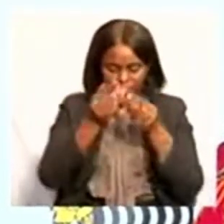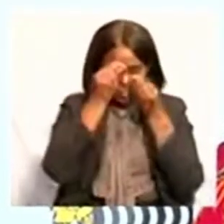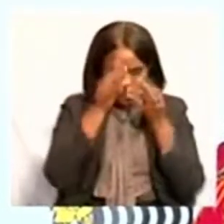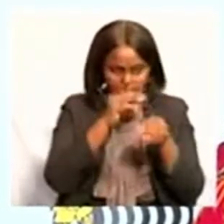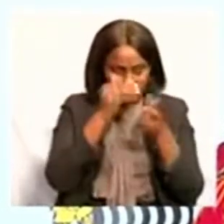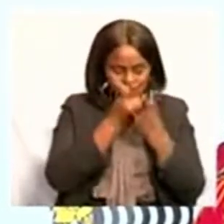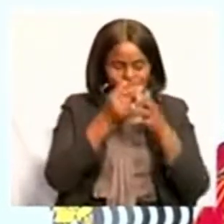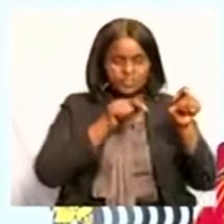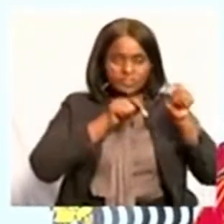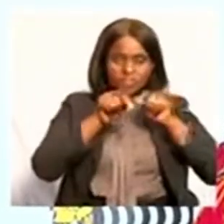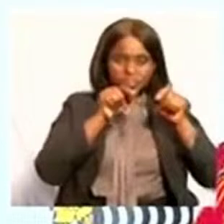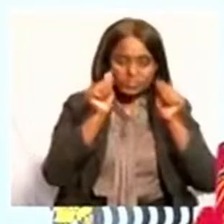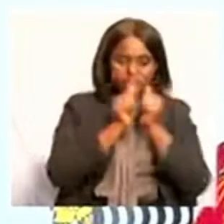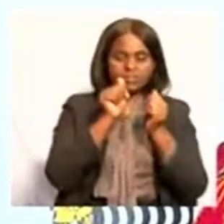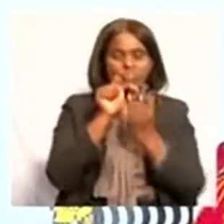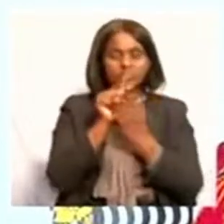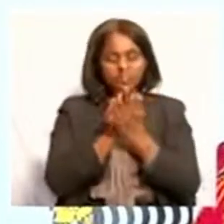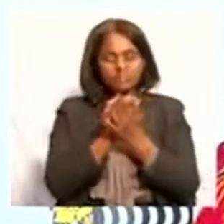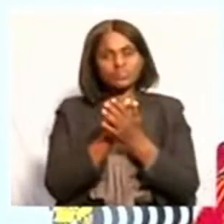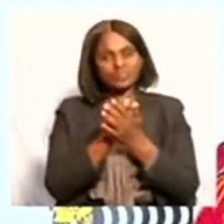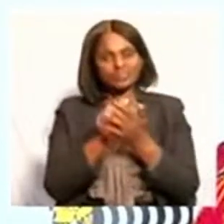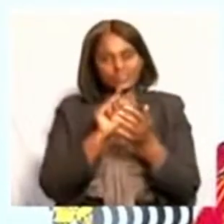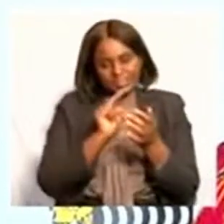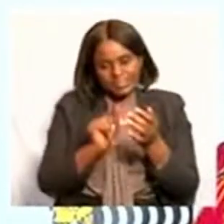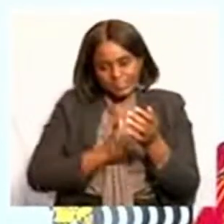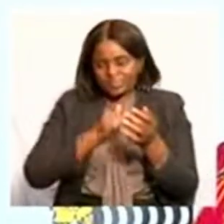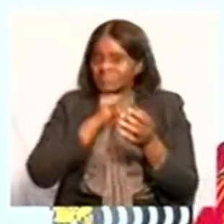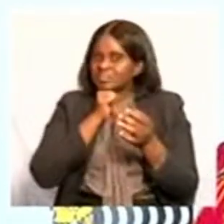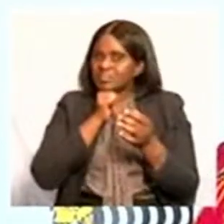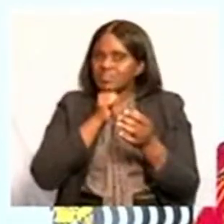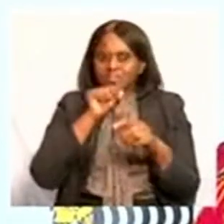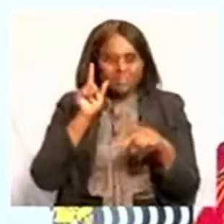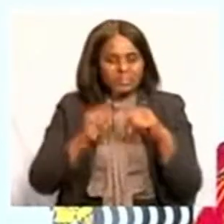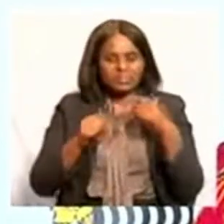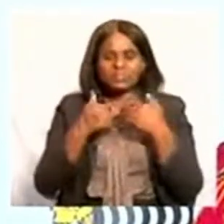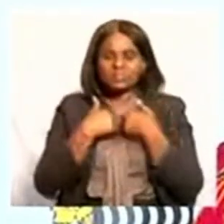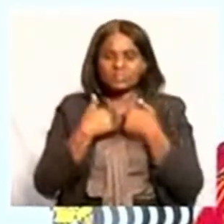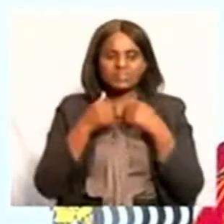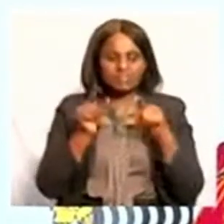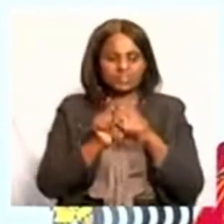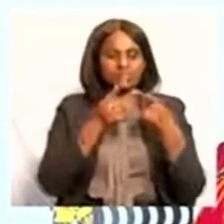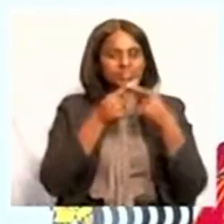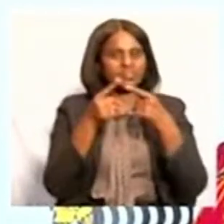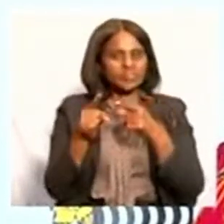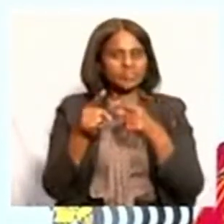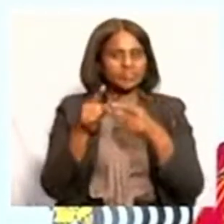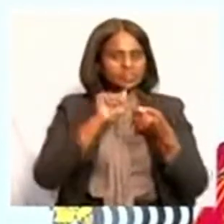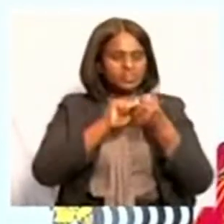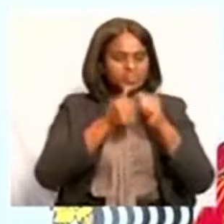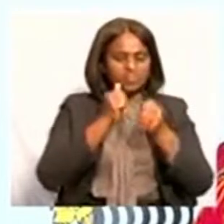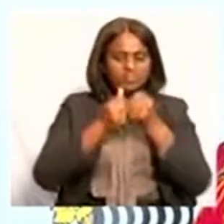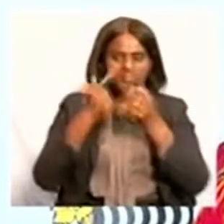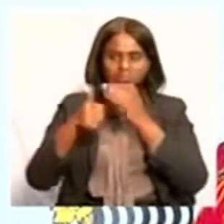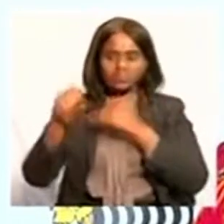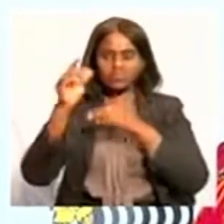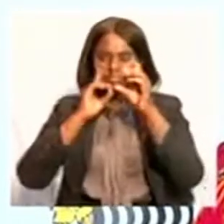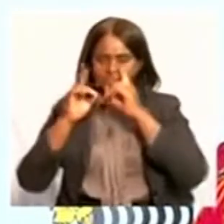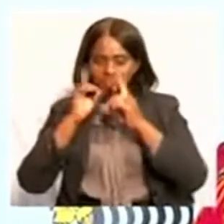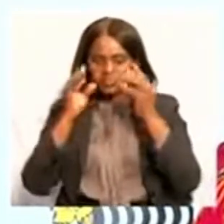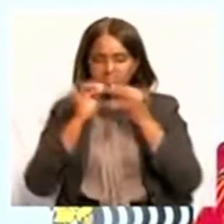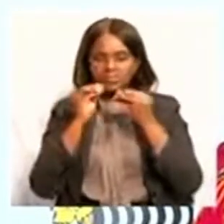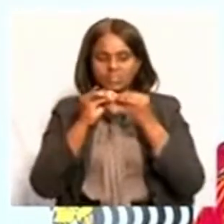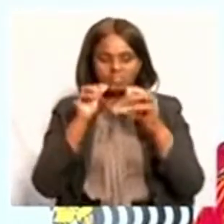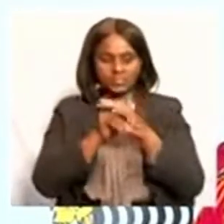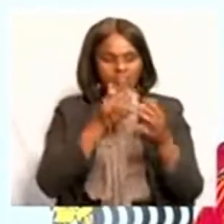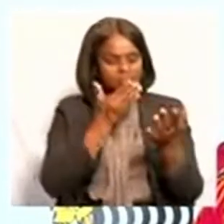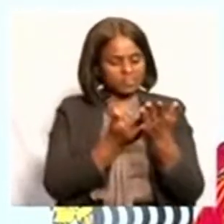those regulations and laws, then we wouldn't have the queries that are deliberated upon in